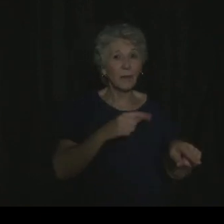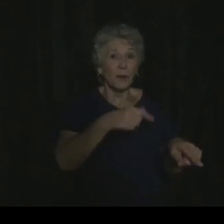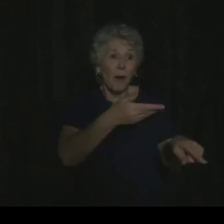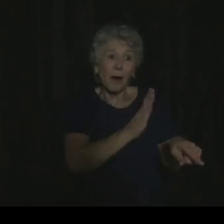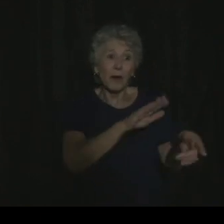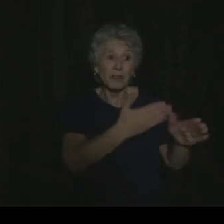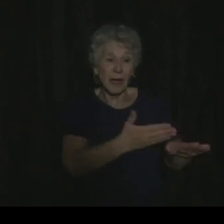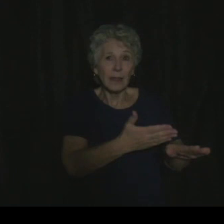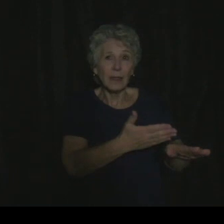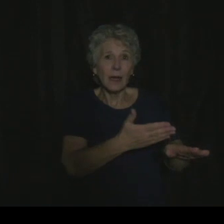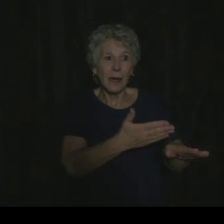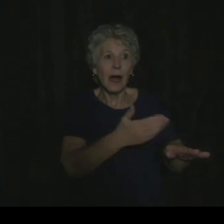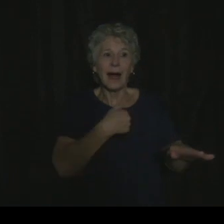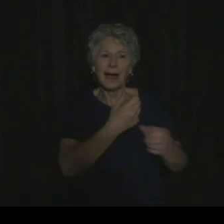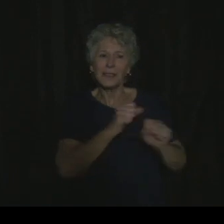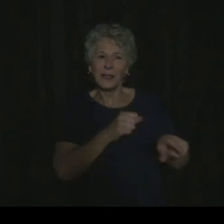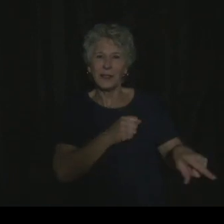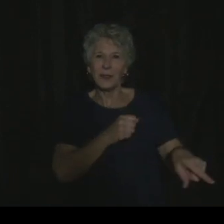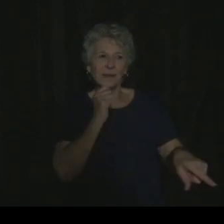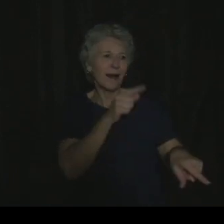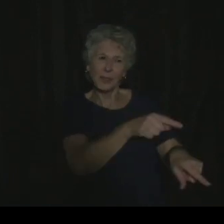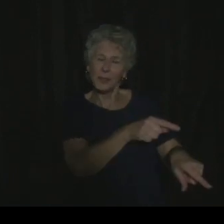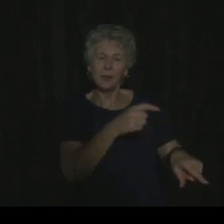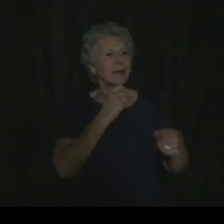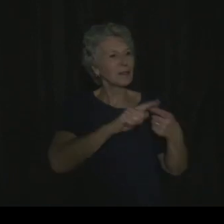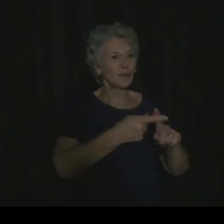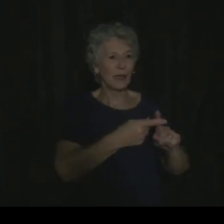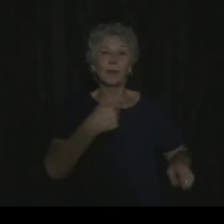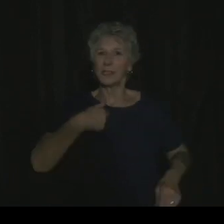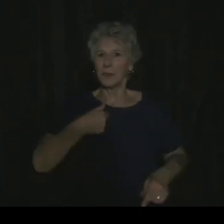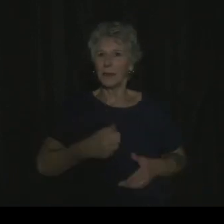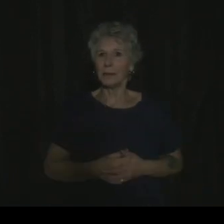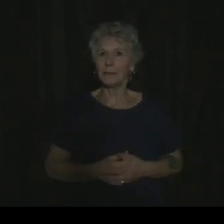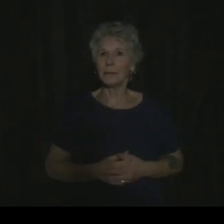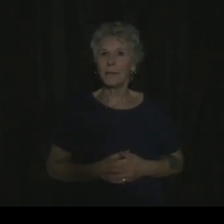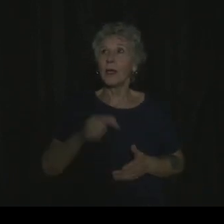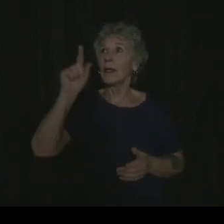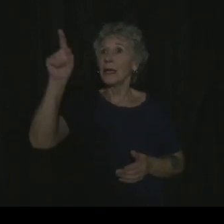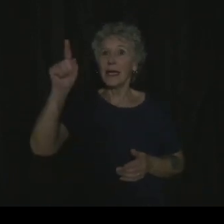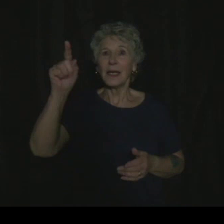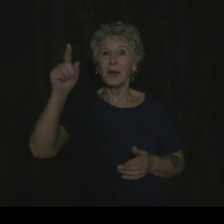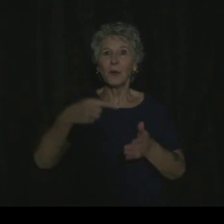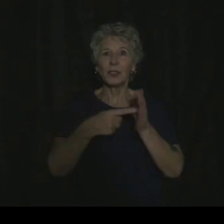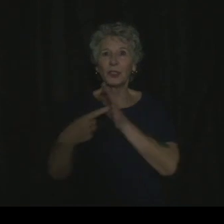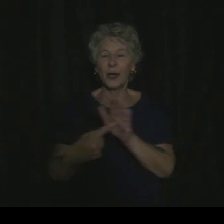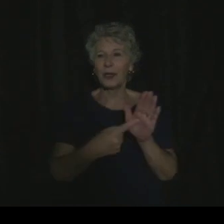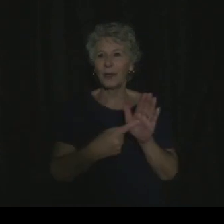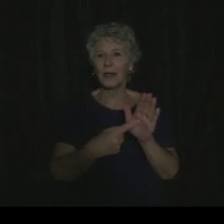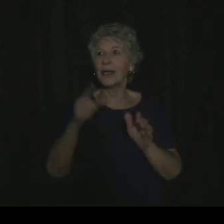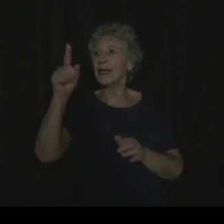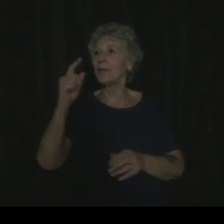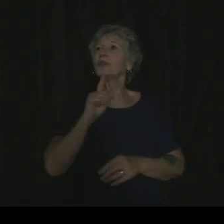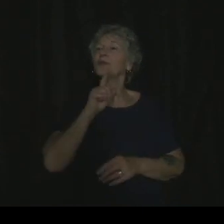died? Yeah, I saved you. It wasn't you. It wasn't your friend. It was me. He was letting me know that he